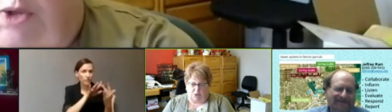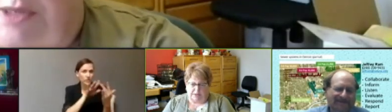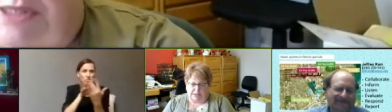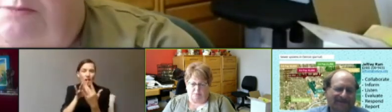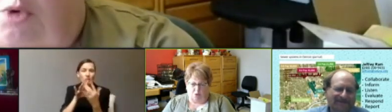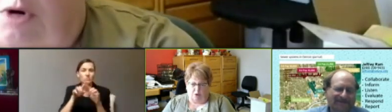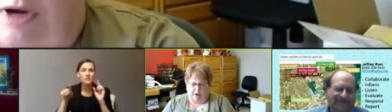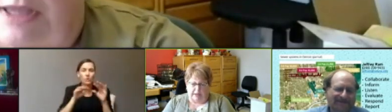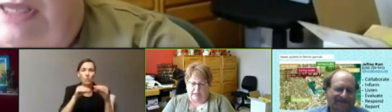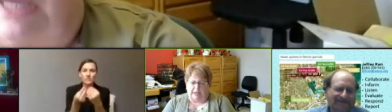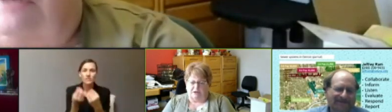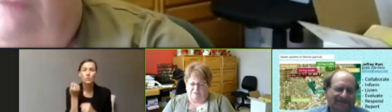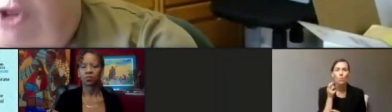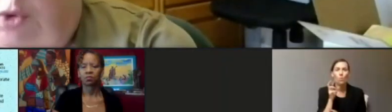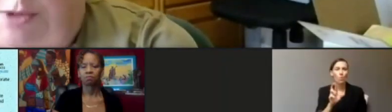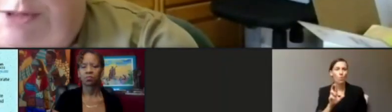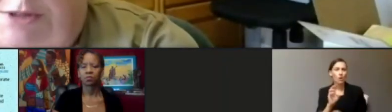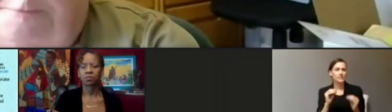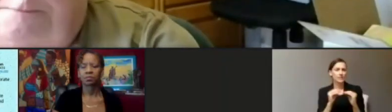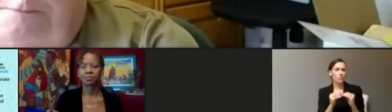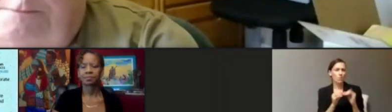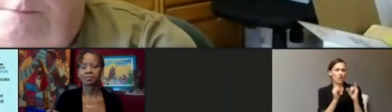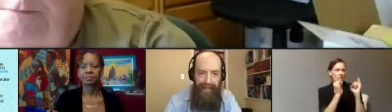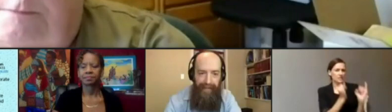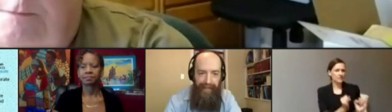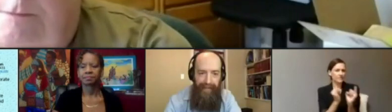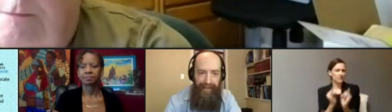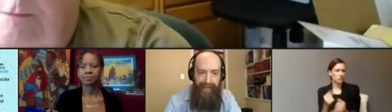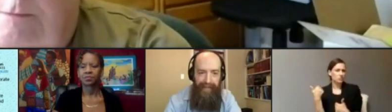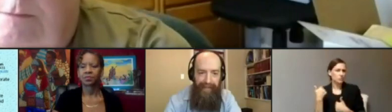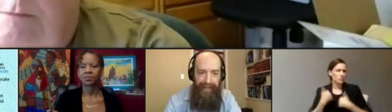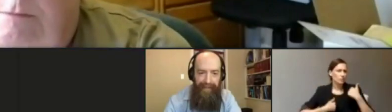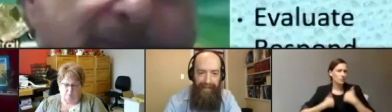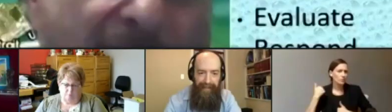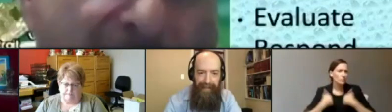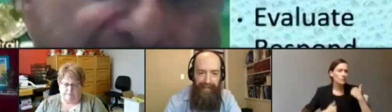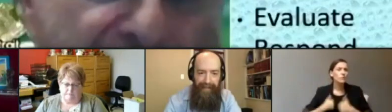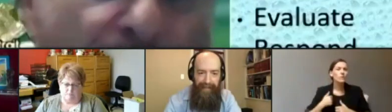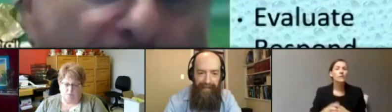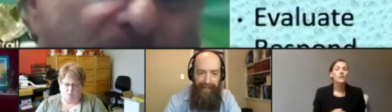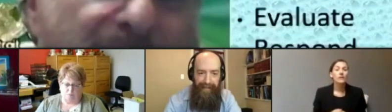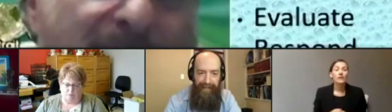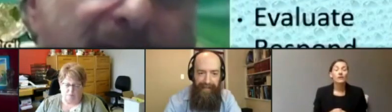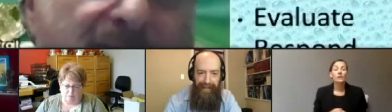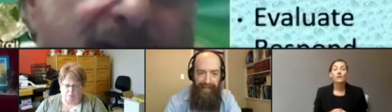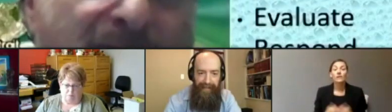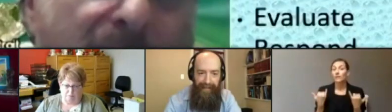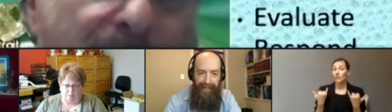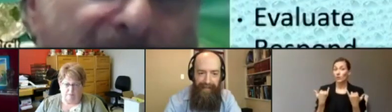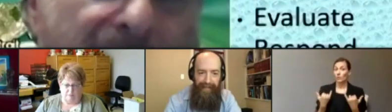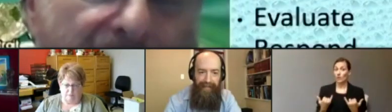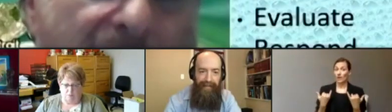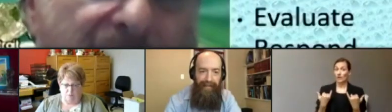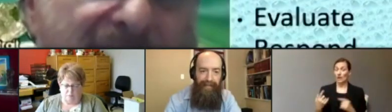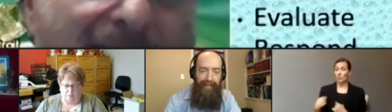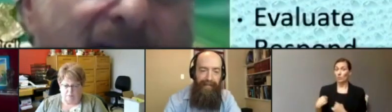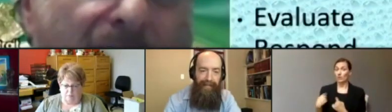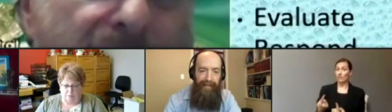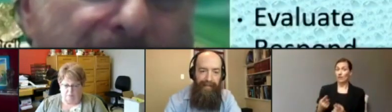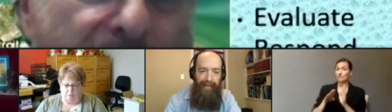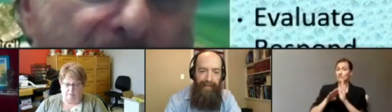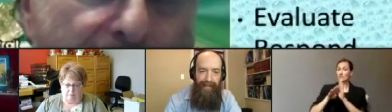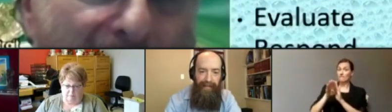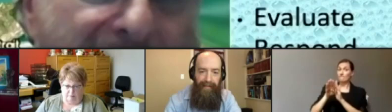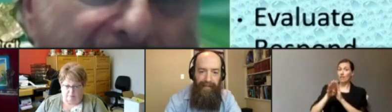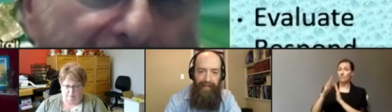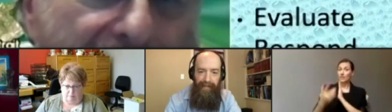organizations, or is it more individuals? So at this point, we've been developing the